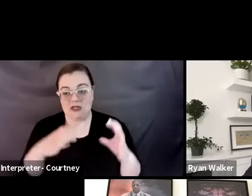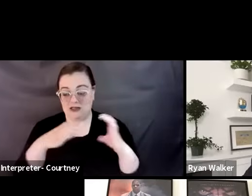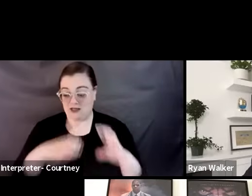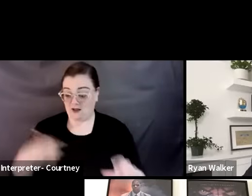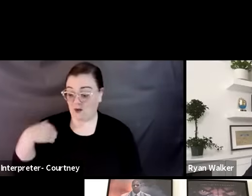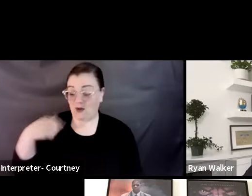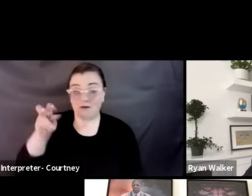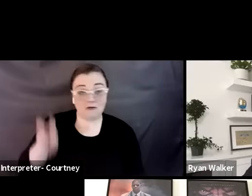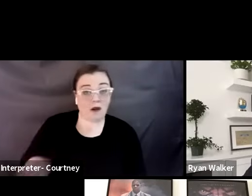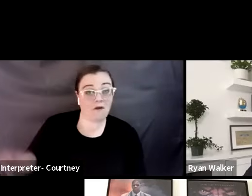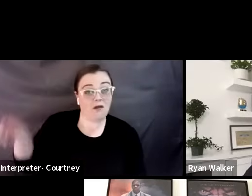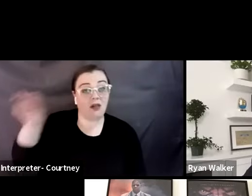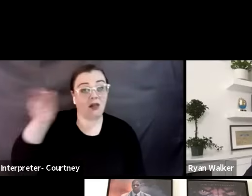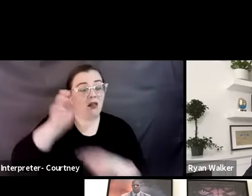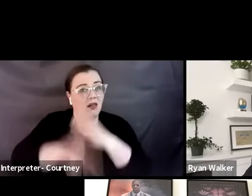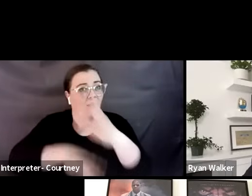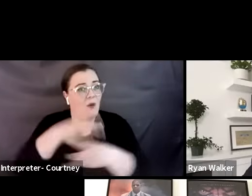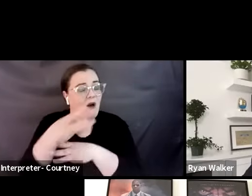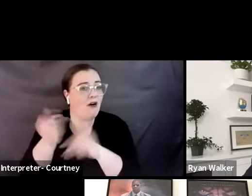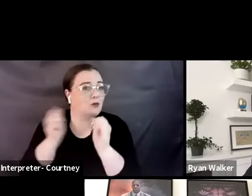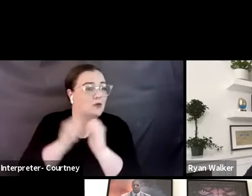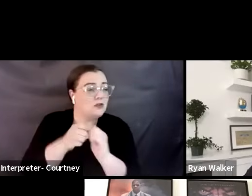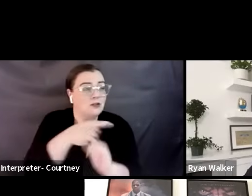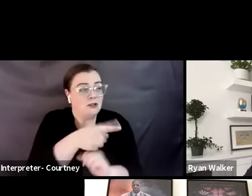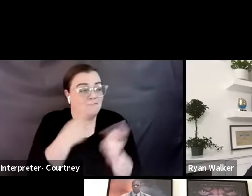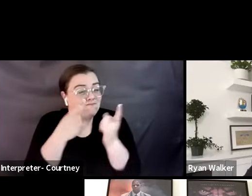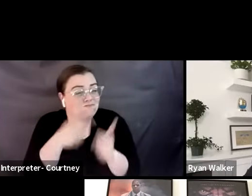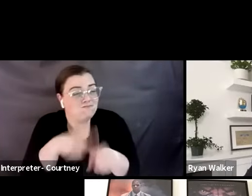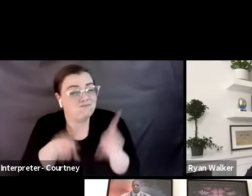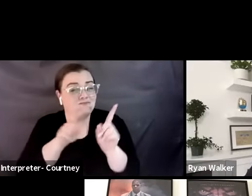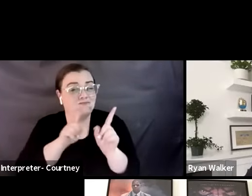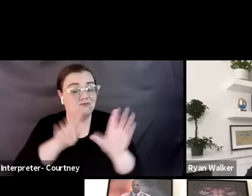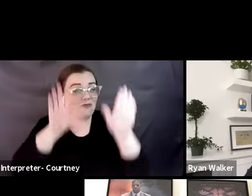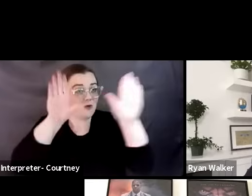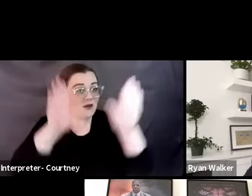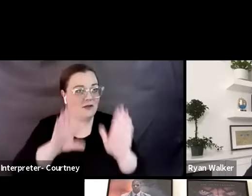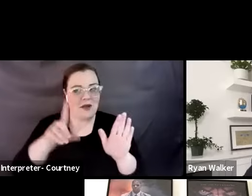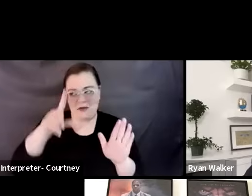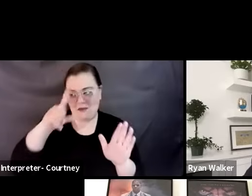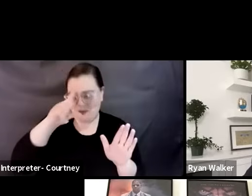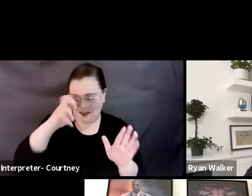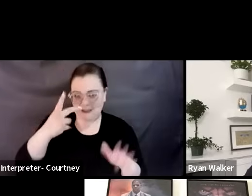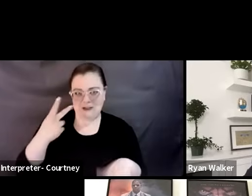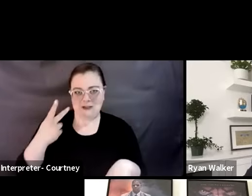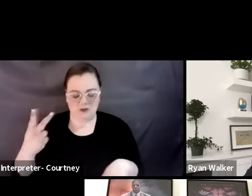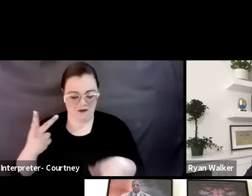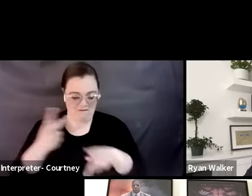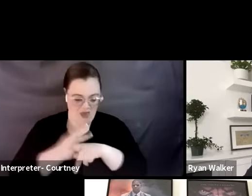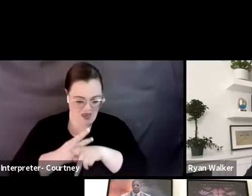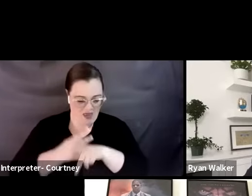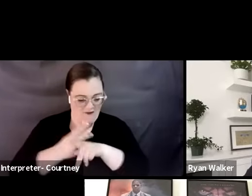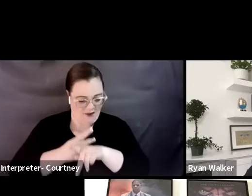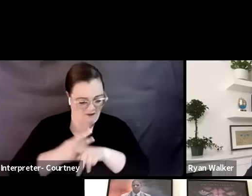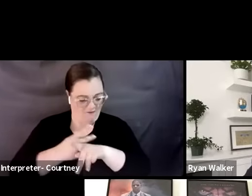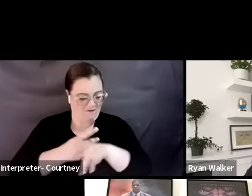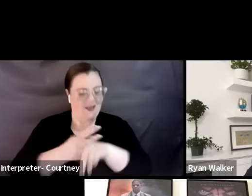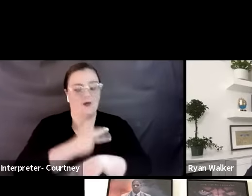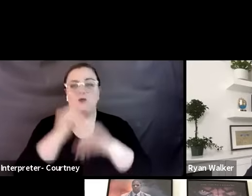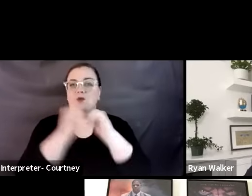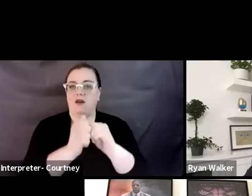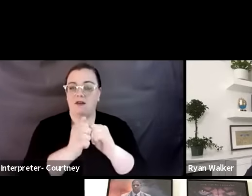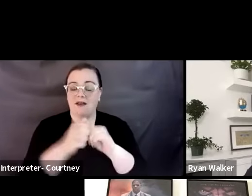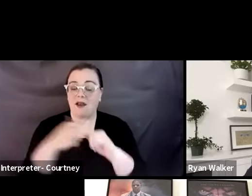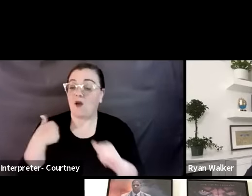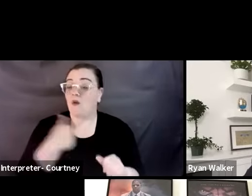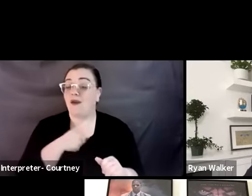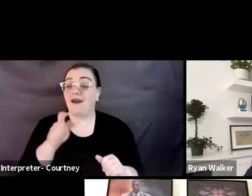she's achieved some incredible things because we were figuring it out together. And this was when we had to explain to